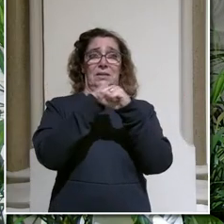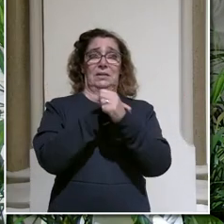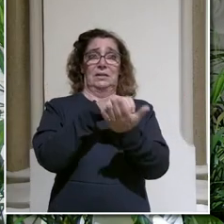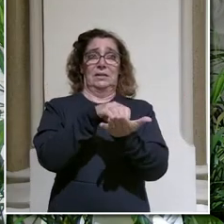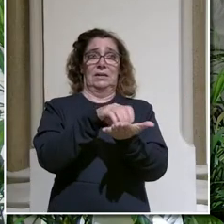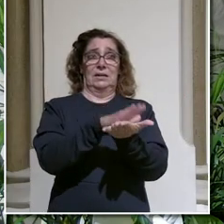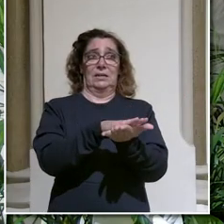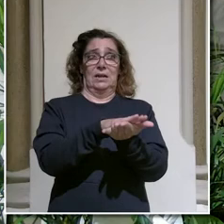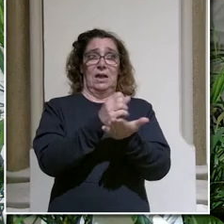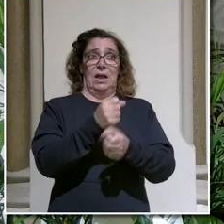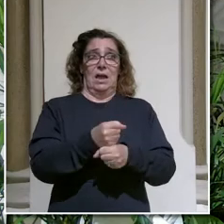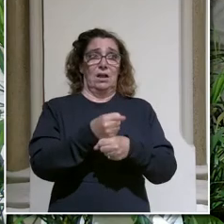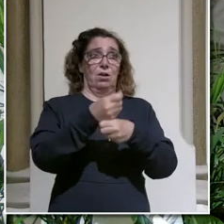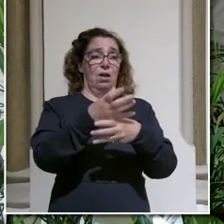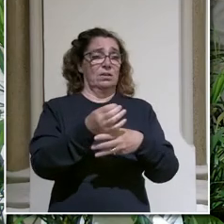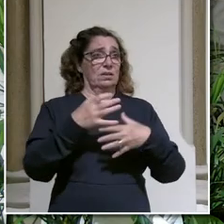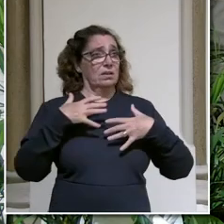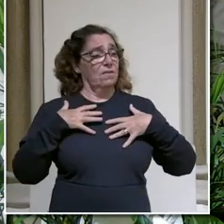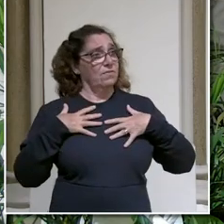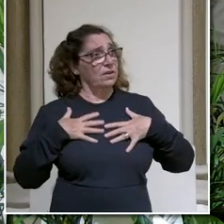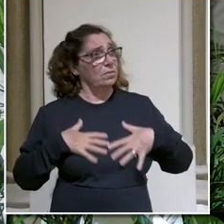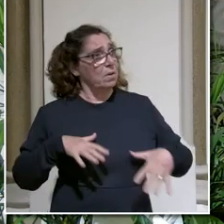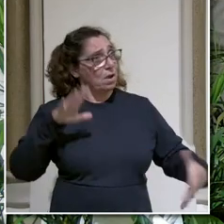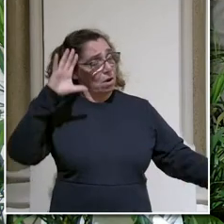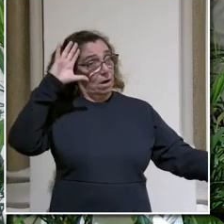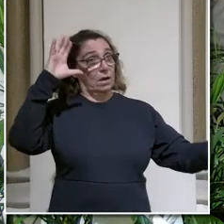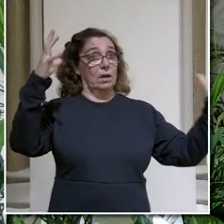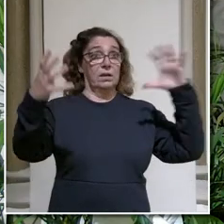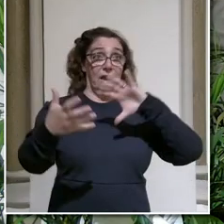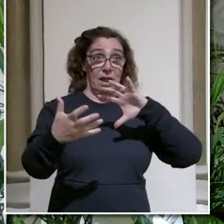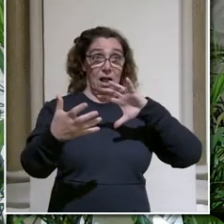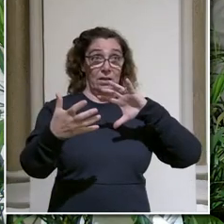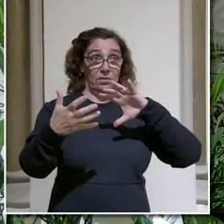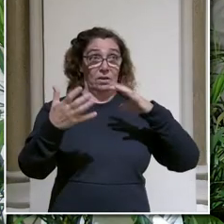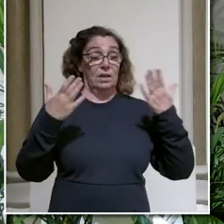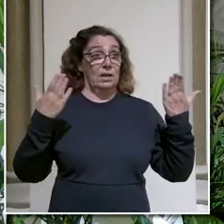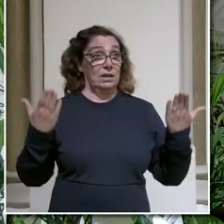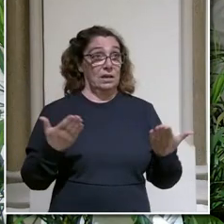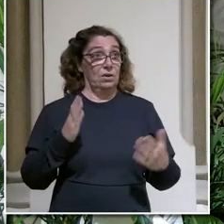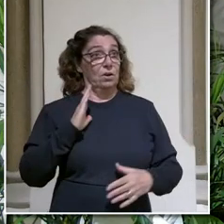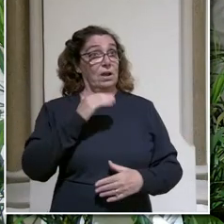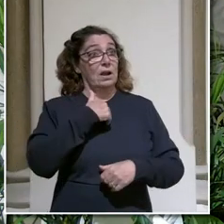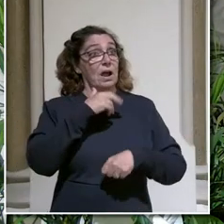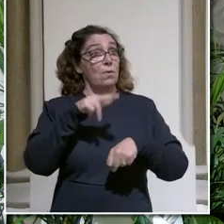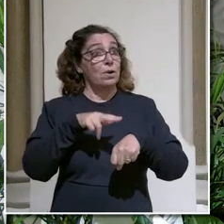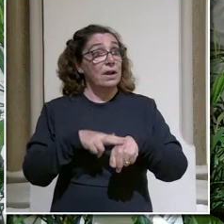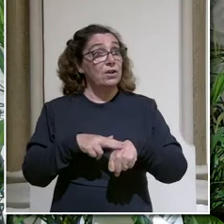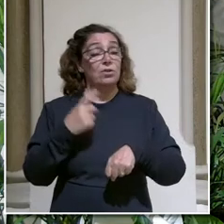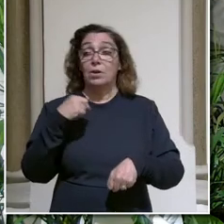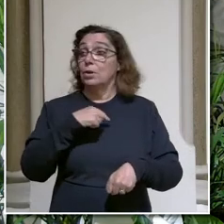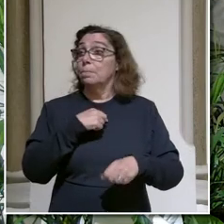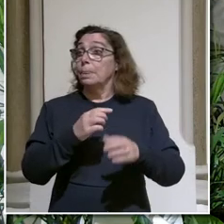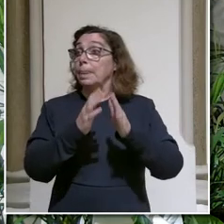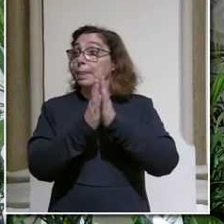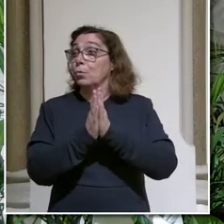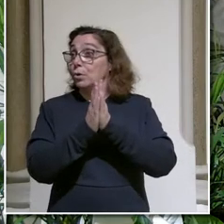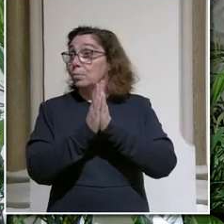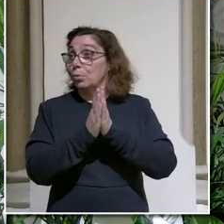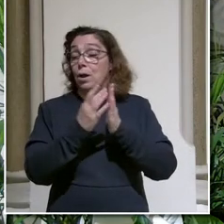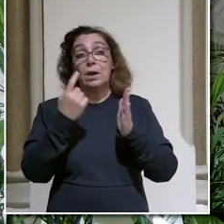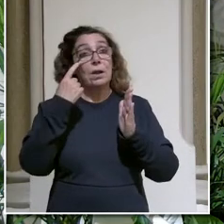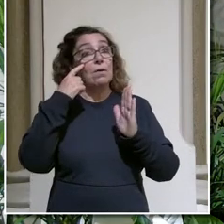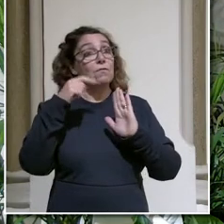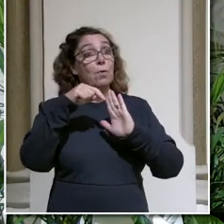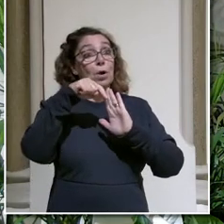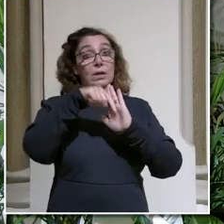and causes of despair and chaos in our nation. We pray for a